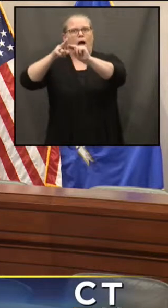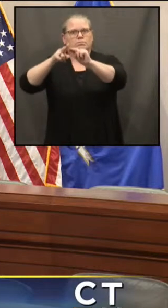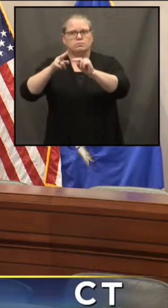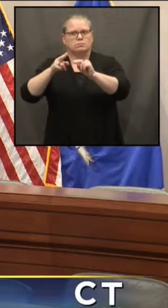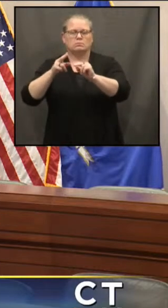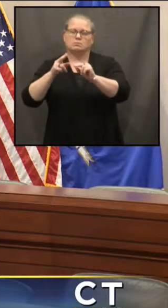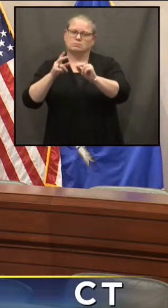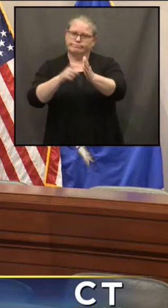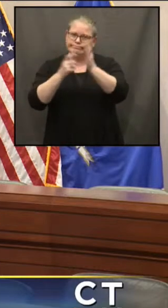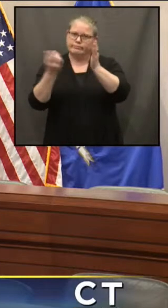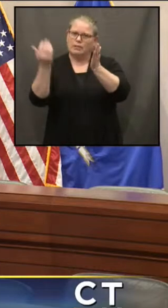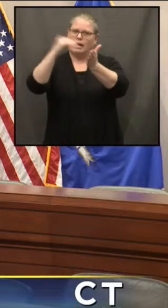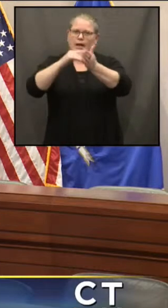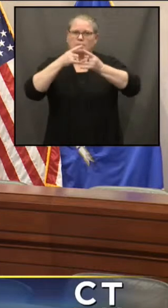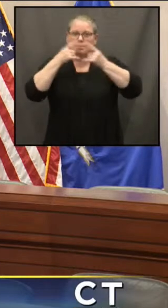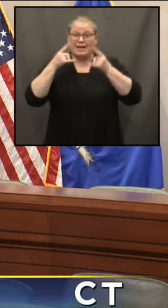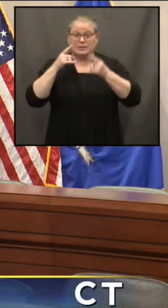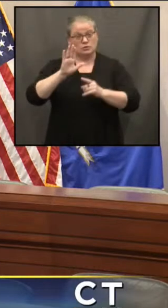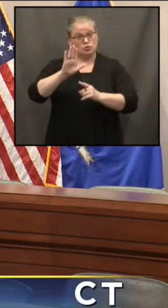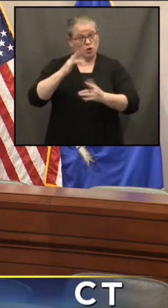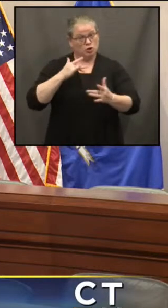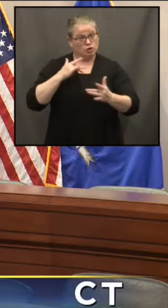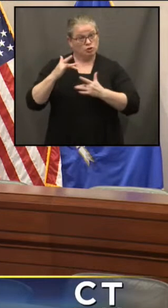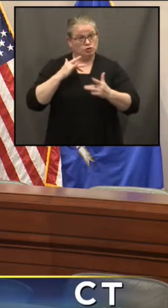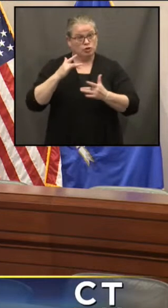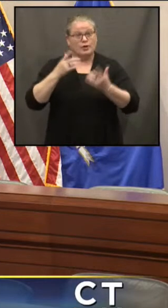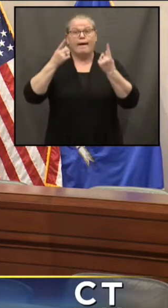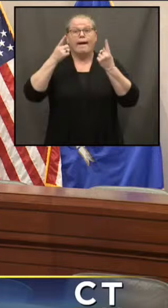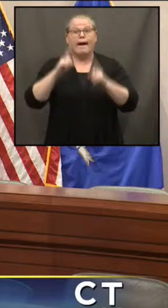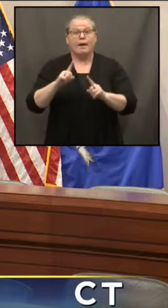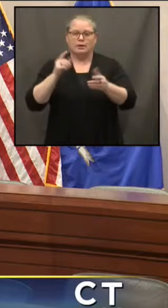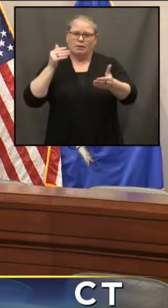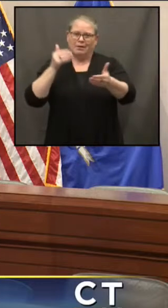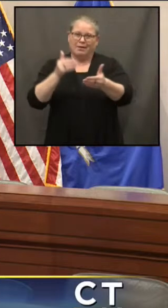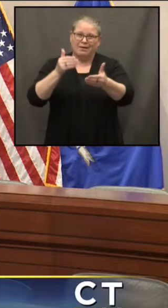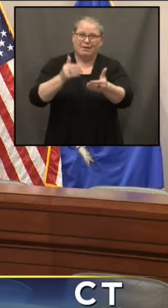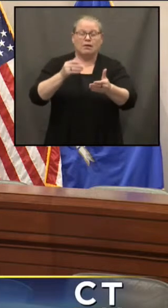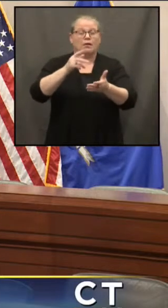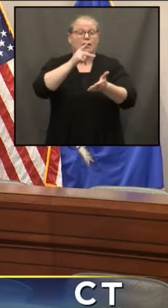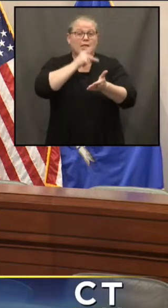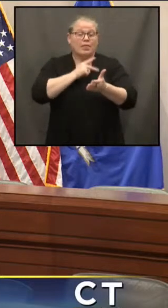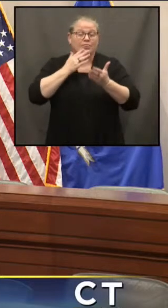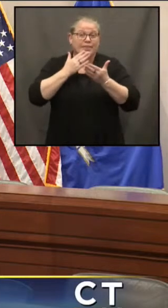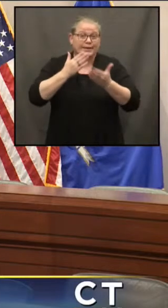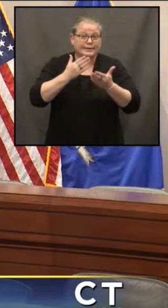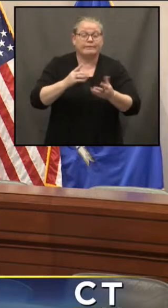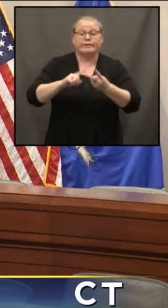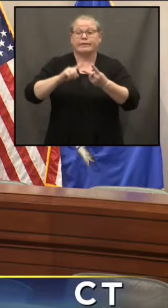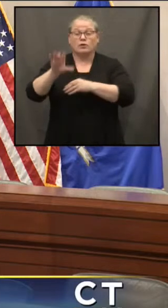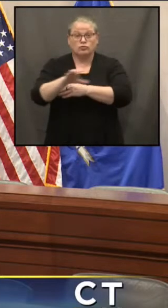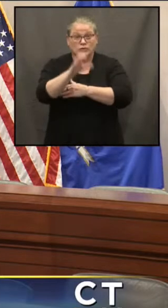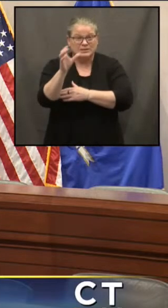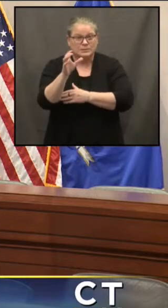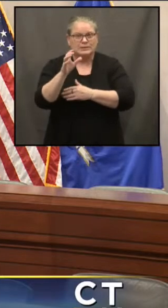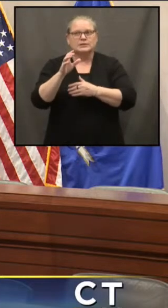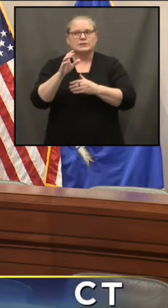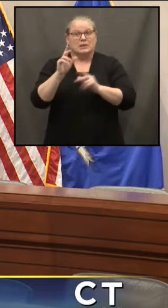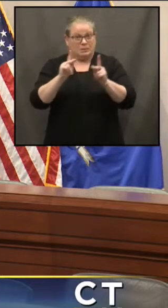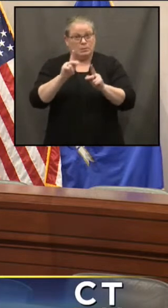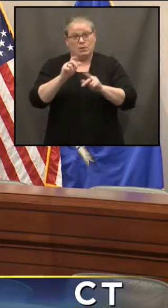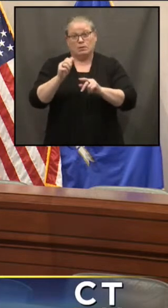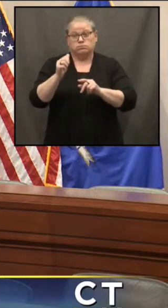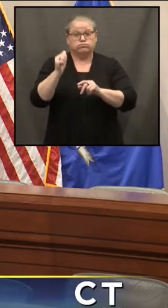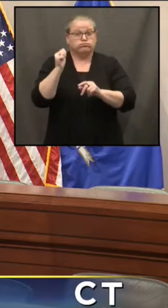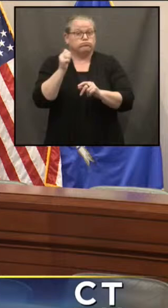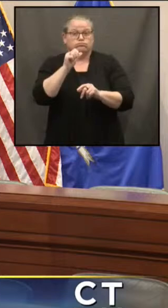people are not vaccinated or don't get boosters as we head into the holidays, that we might see another reversal of that reversal?